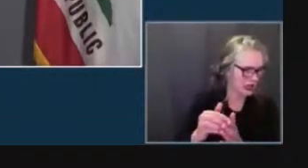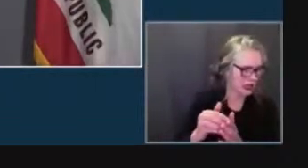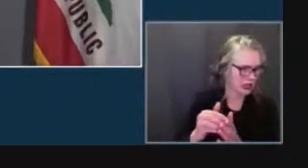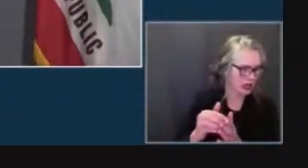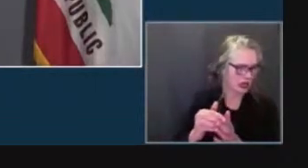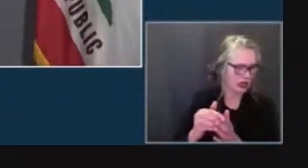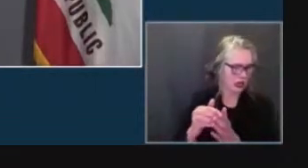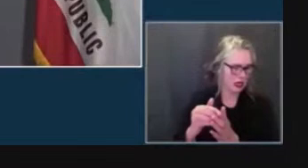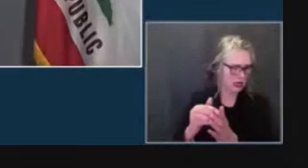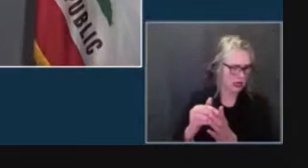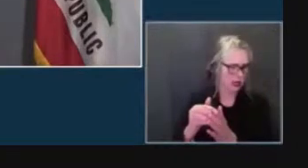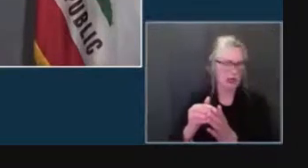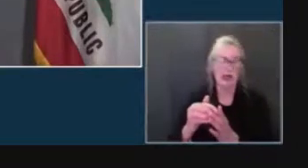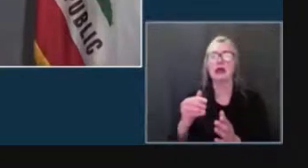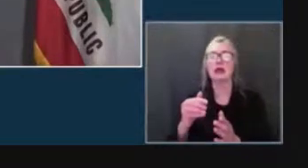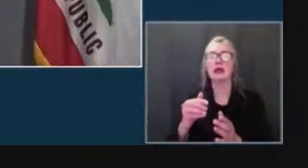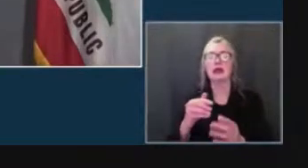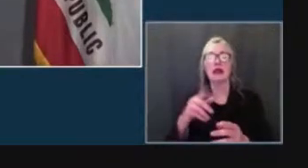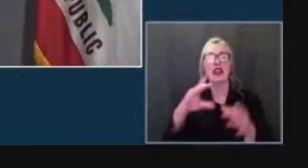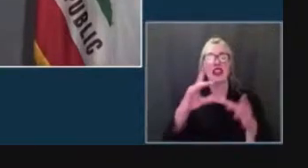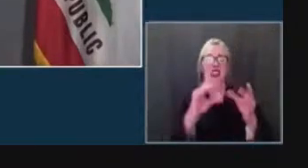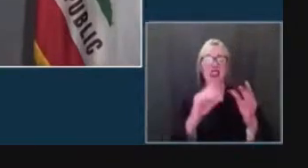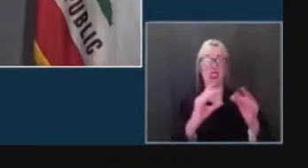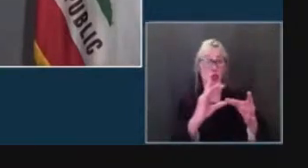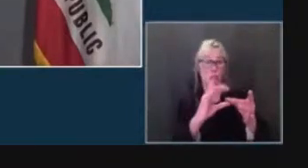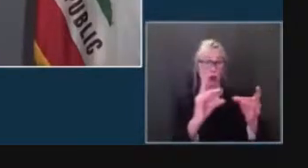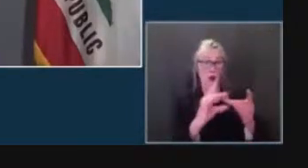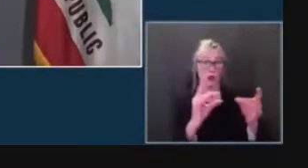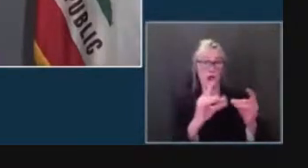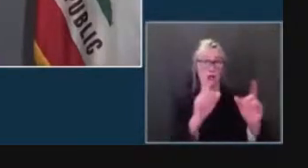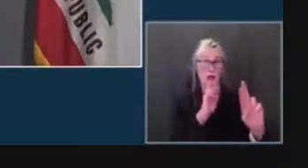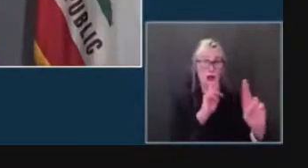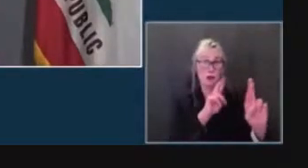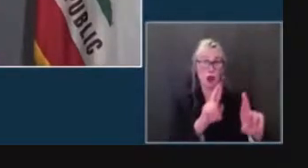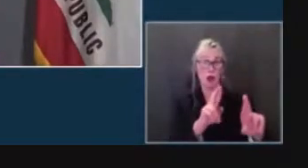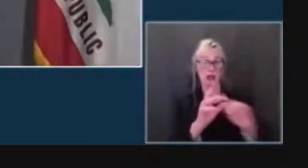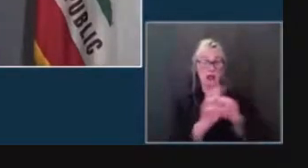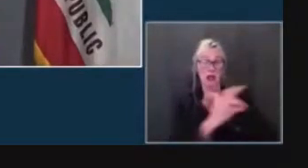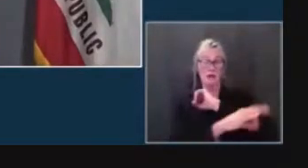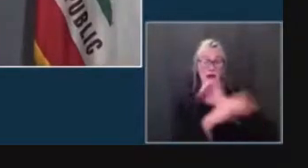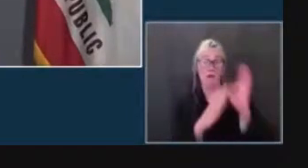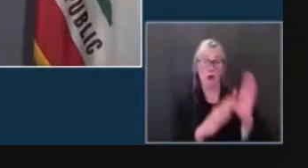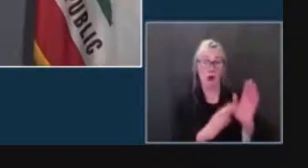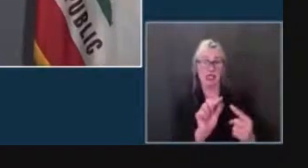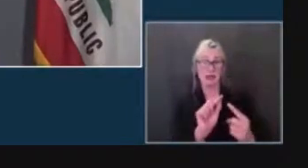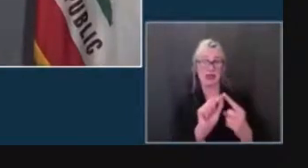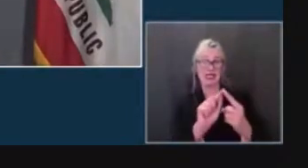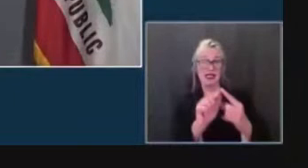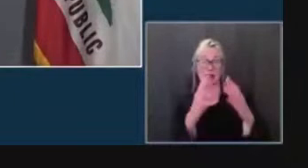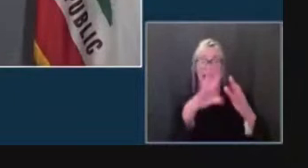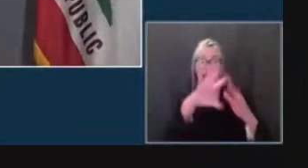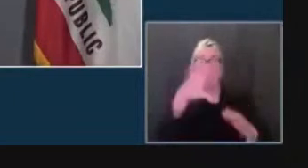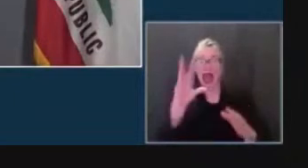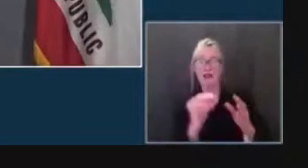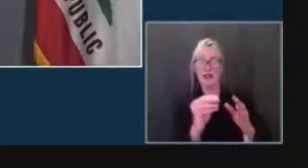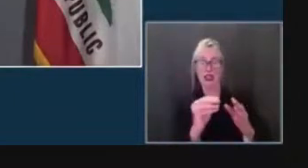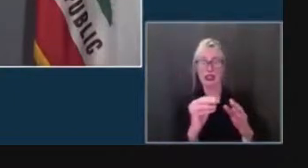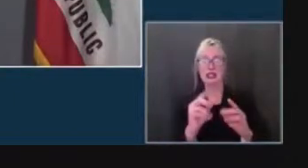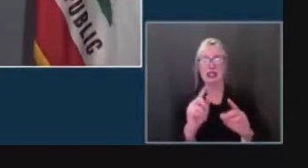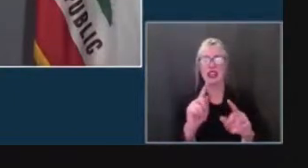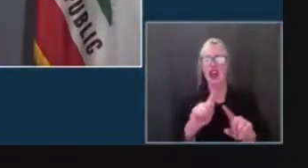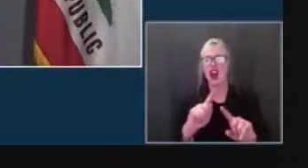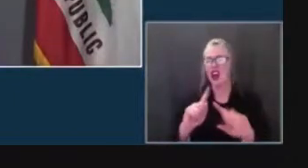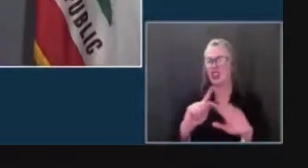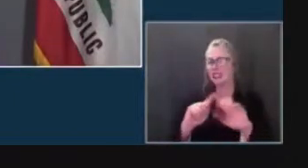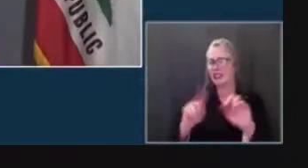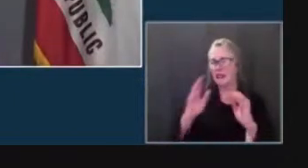news also reports that foreigners, specifically Africans, are being treated differently than their blonde-haired, blue-eyed